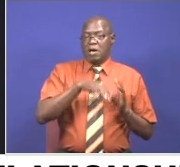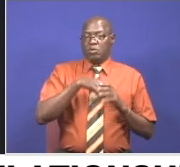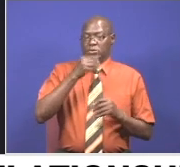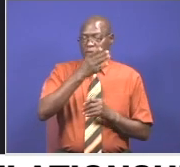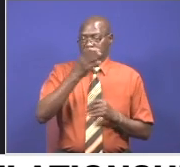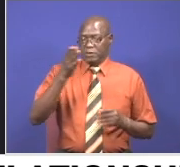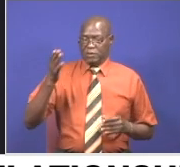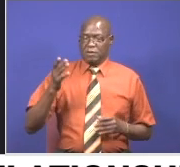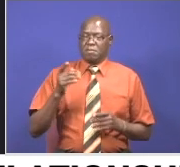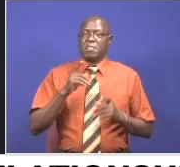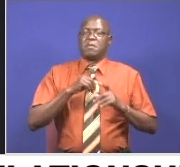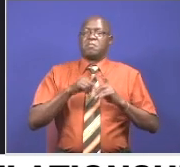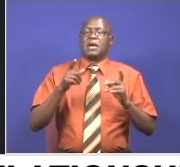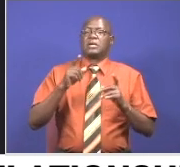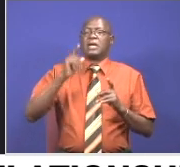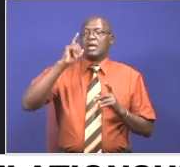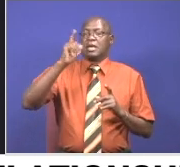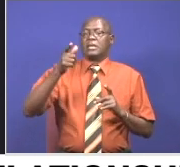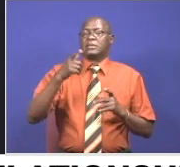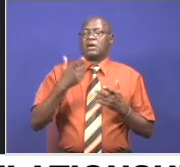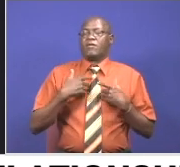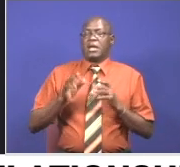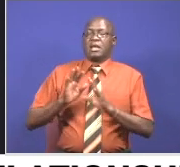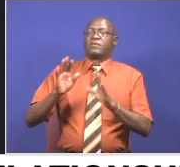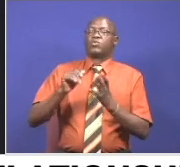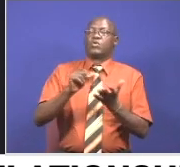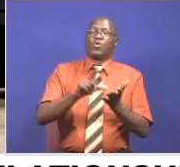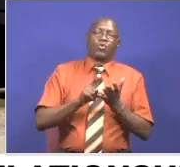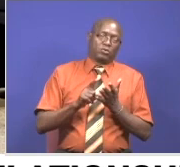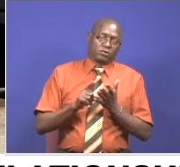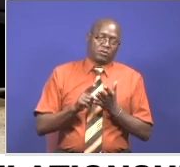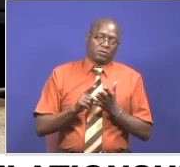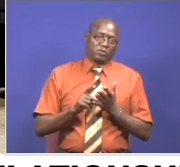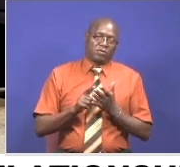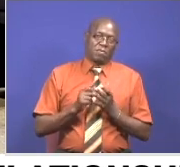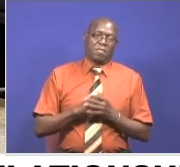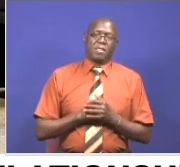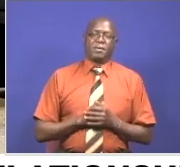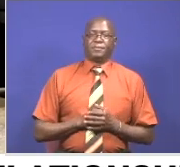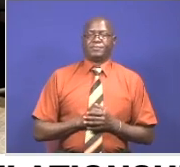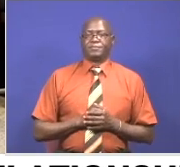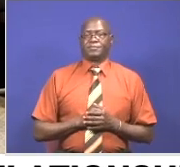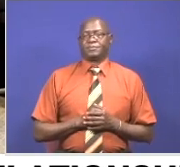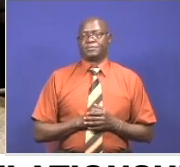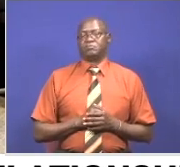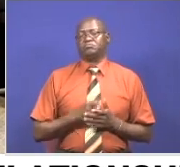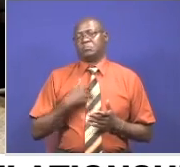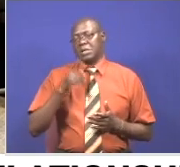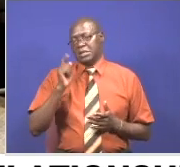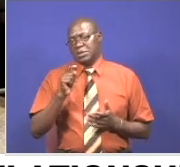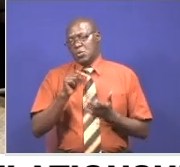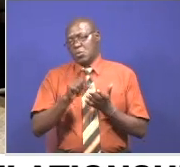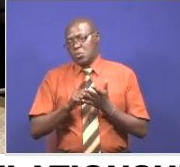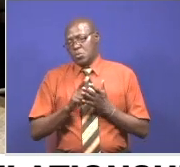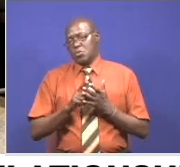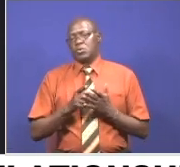on left them, some of them with loans, yeah. to the extent of, I need a loan to be able to do a certain project. Could you please assist